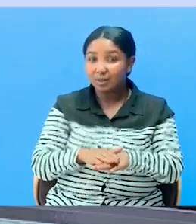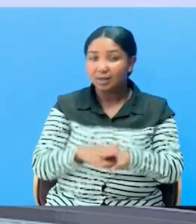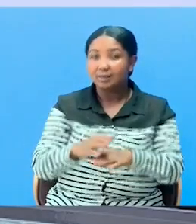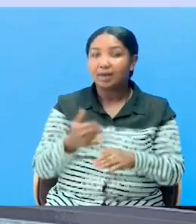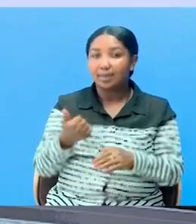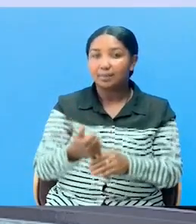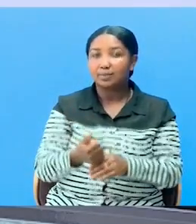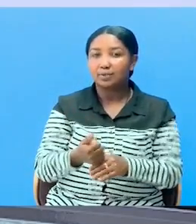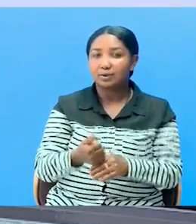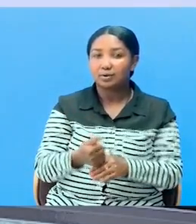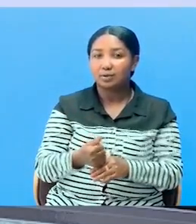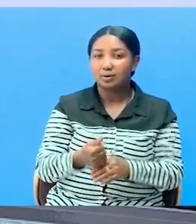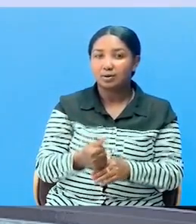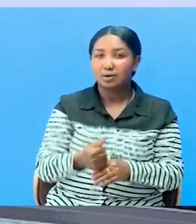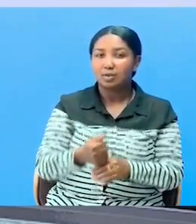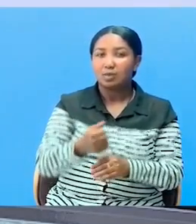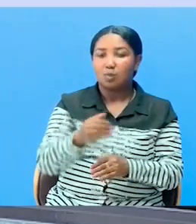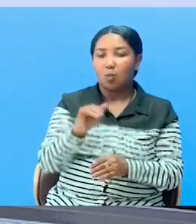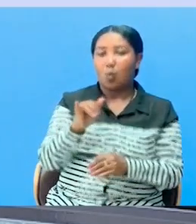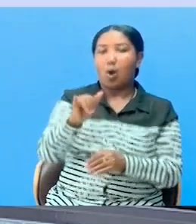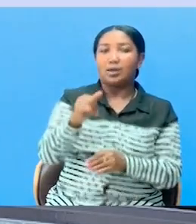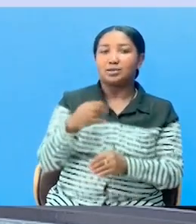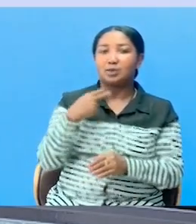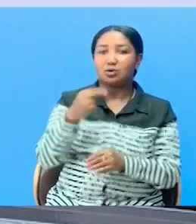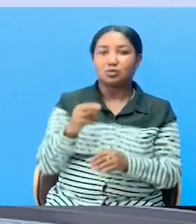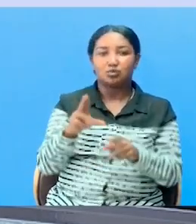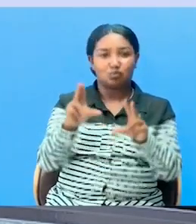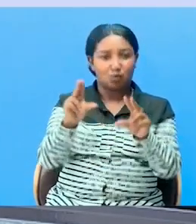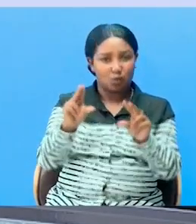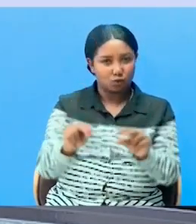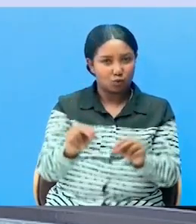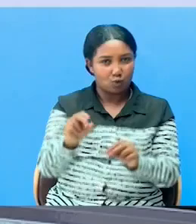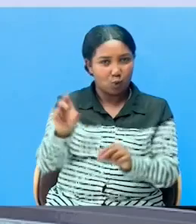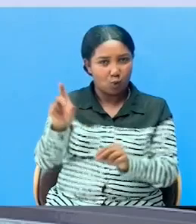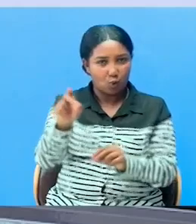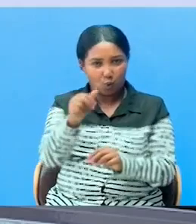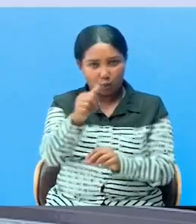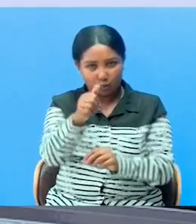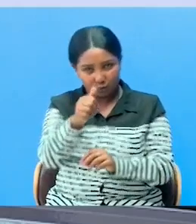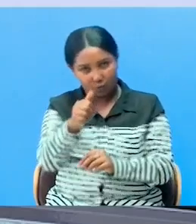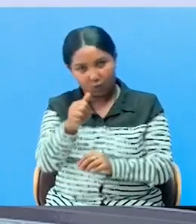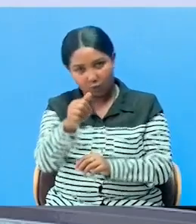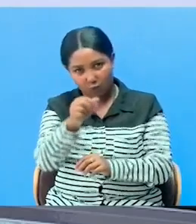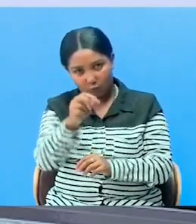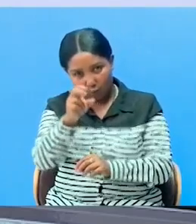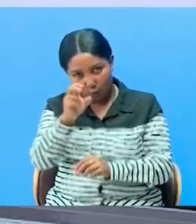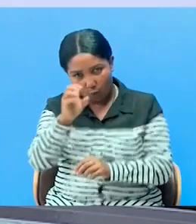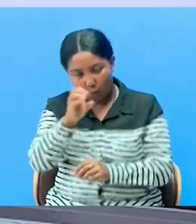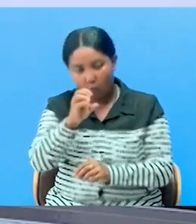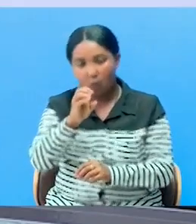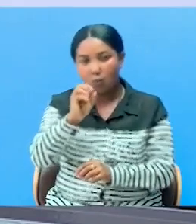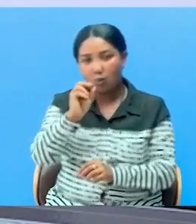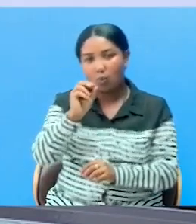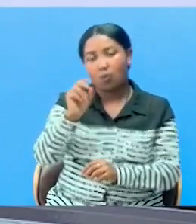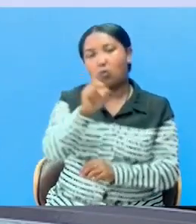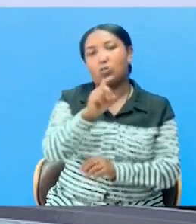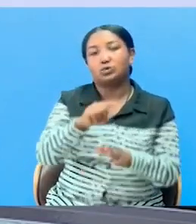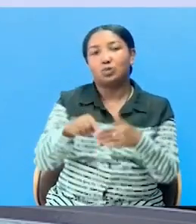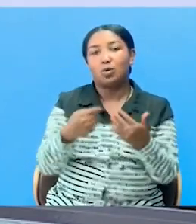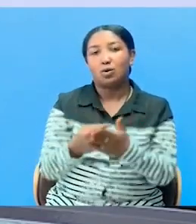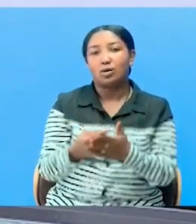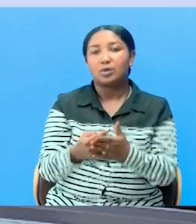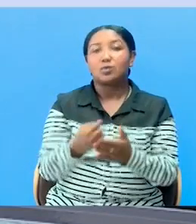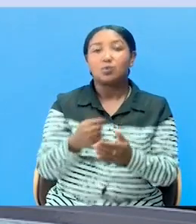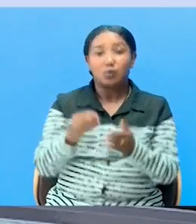can be read as Y sounds, not U sounds. So we are focused on sounds,